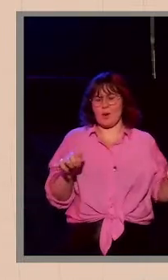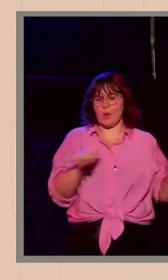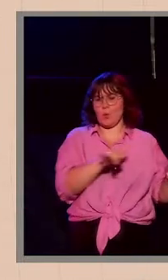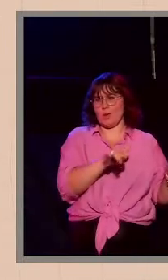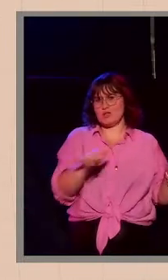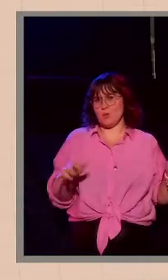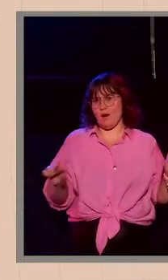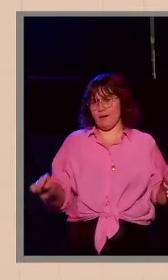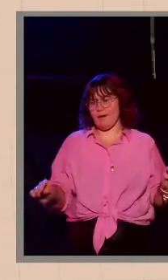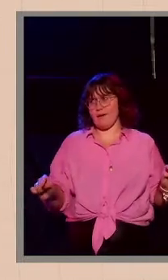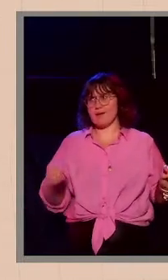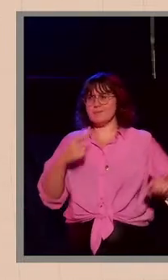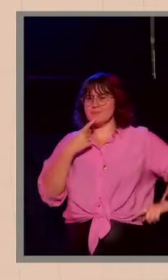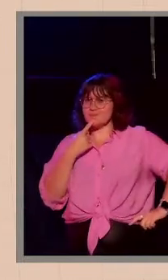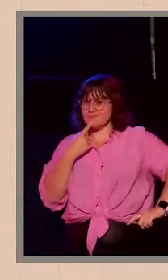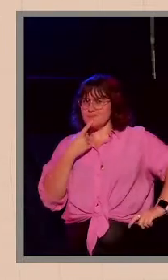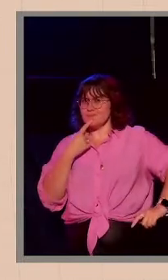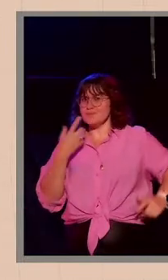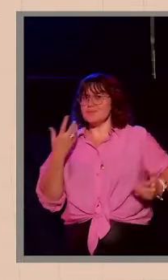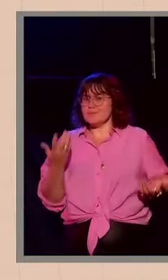and